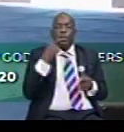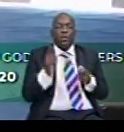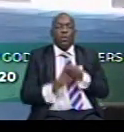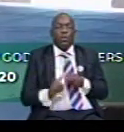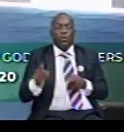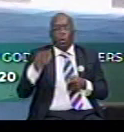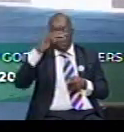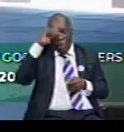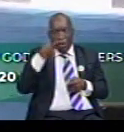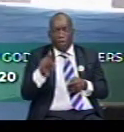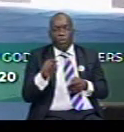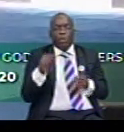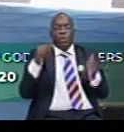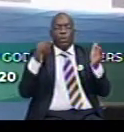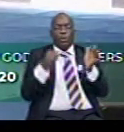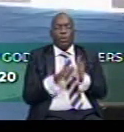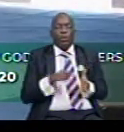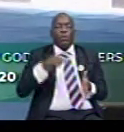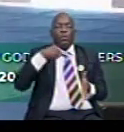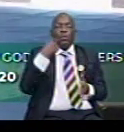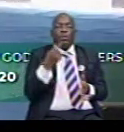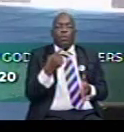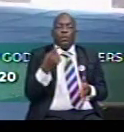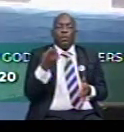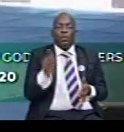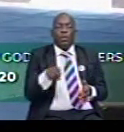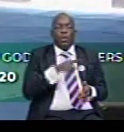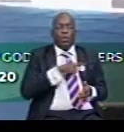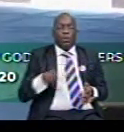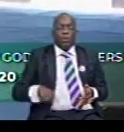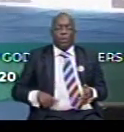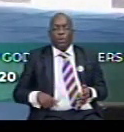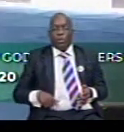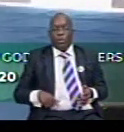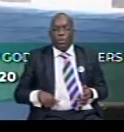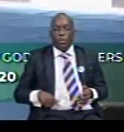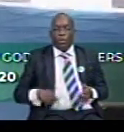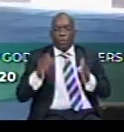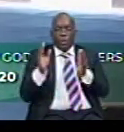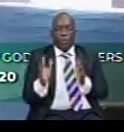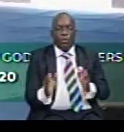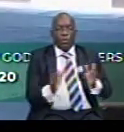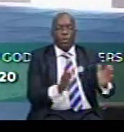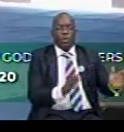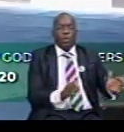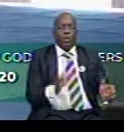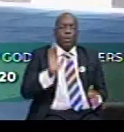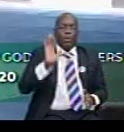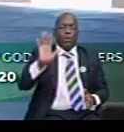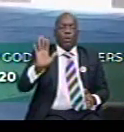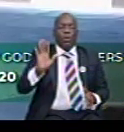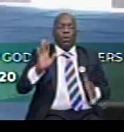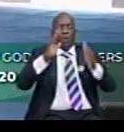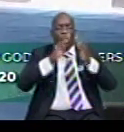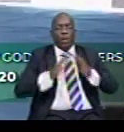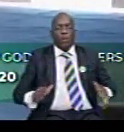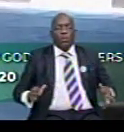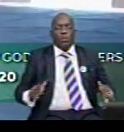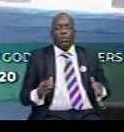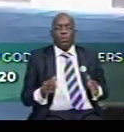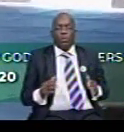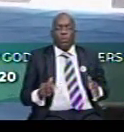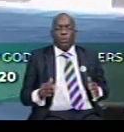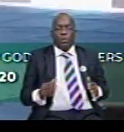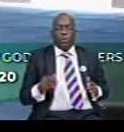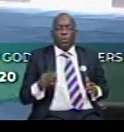thus says the Lord, set thine house in order,